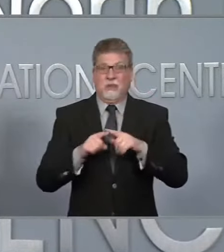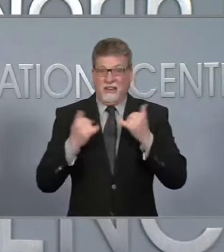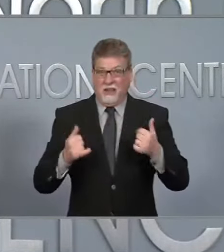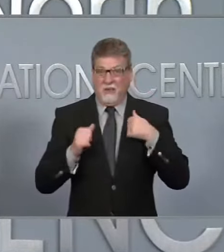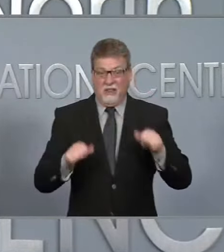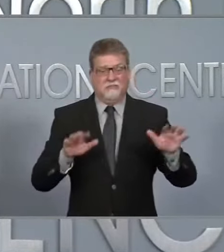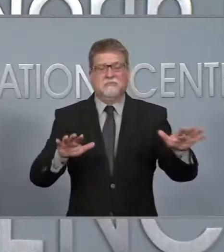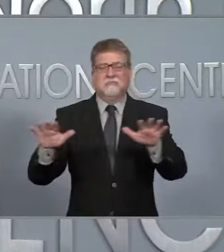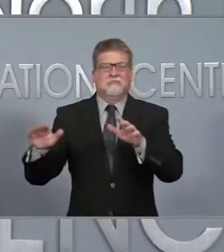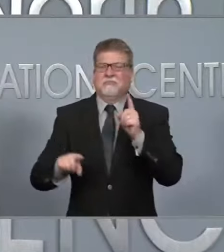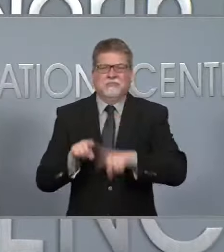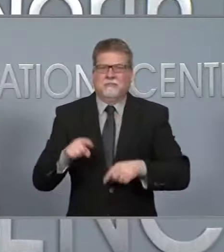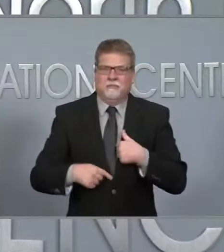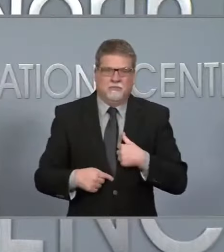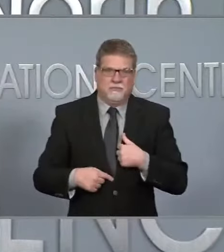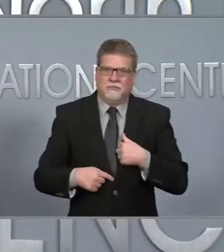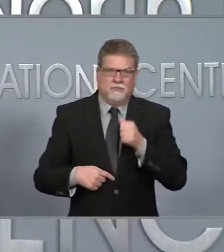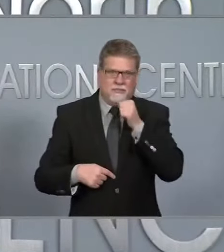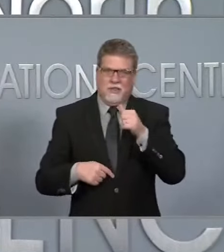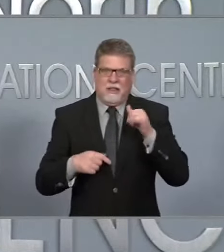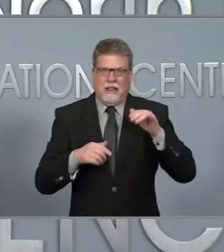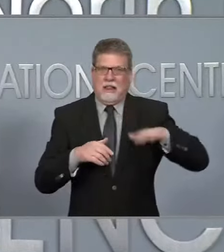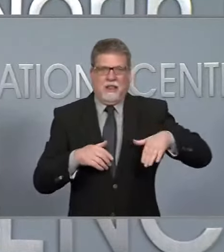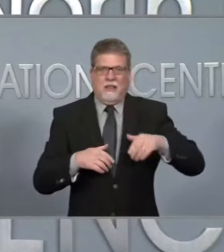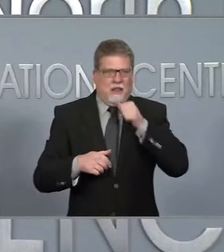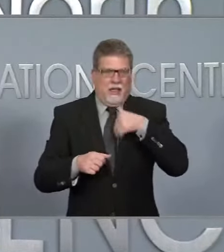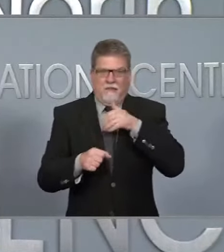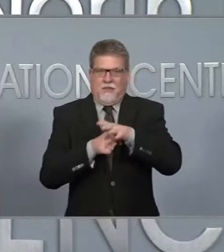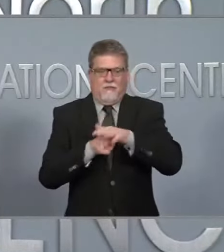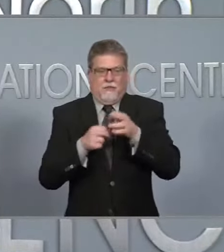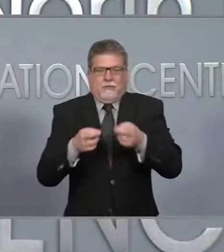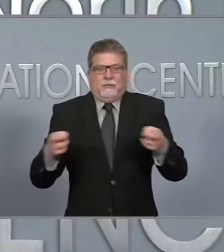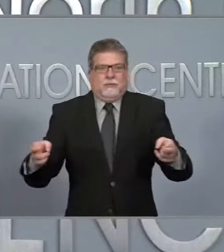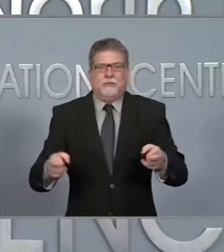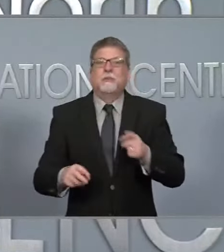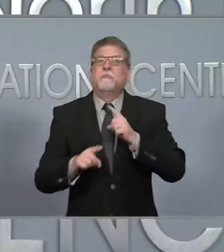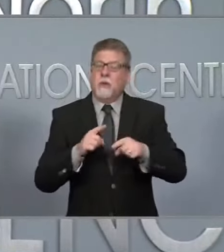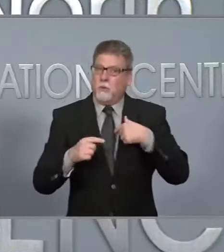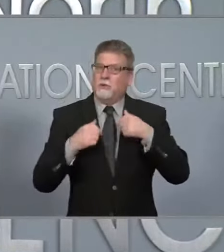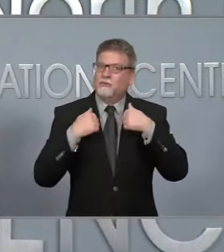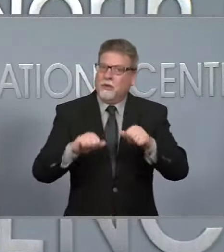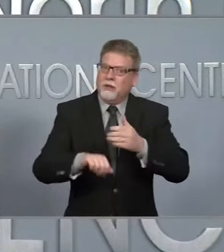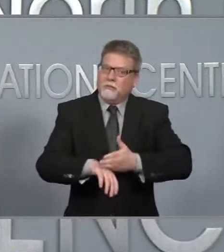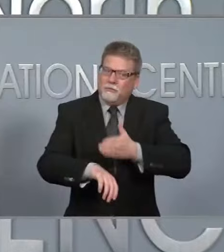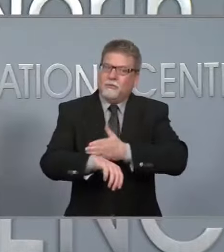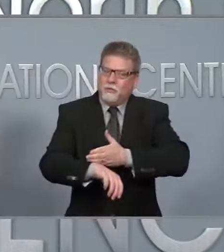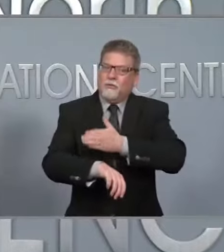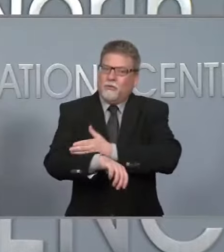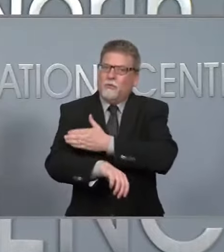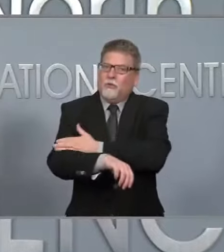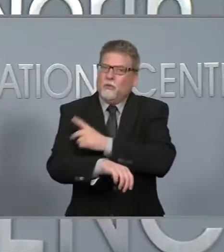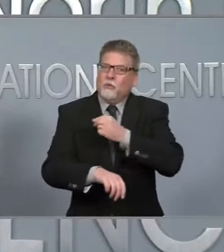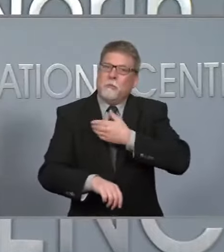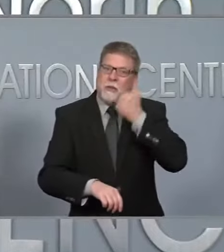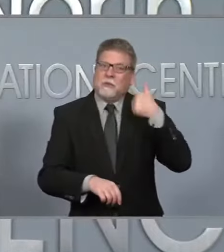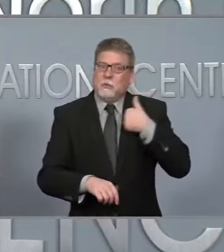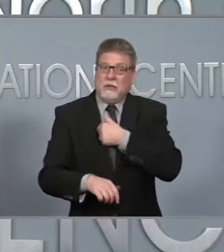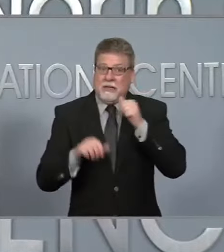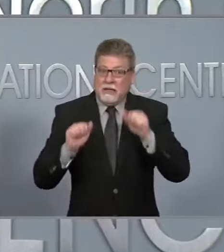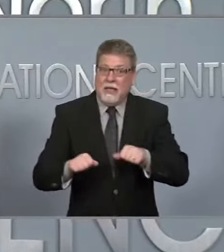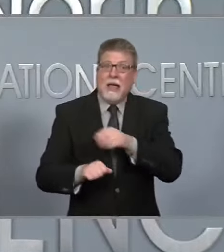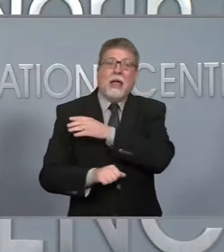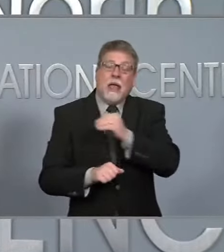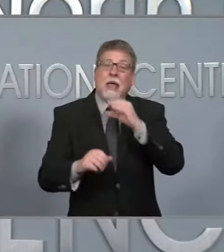department remains incredibly committed to taking each successive step in giving North Carolinians the best information that they need to